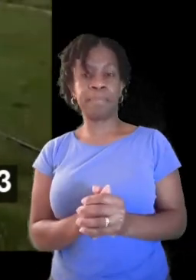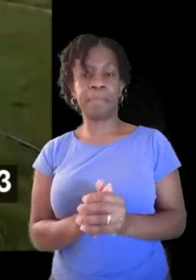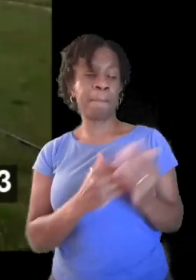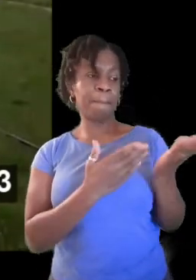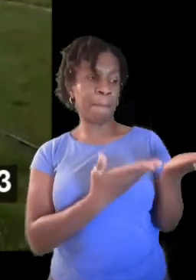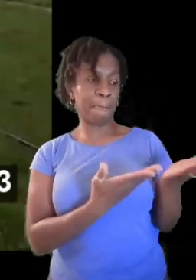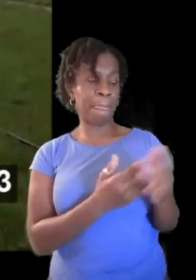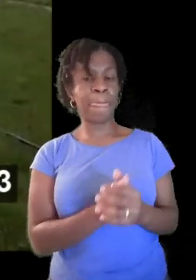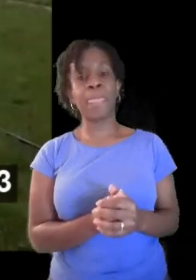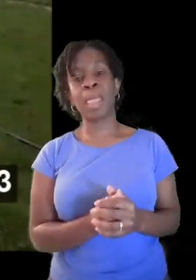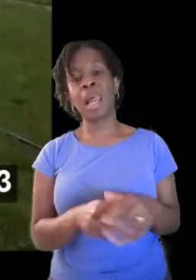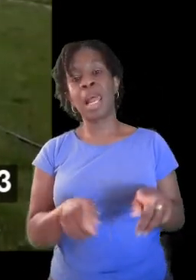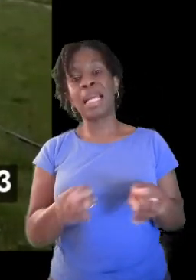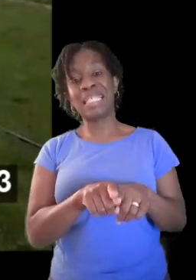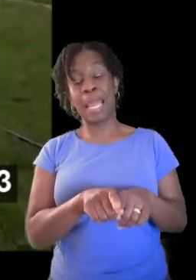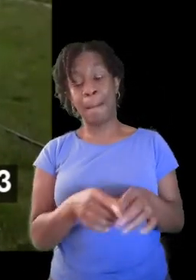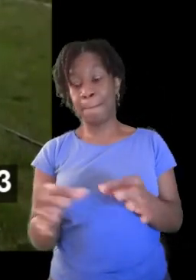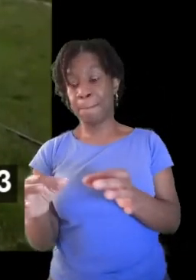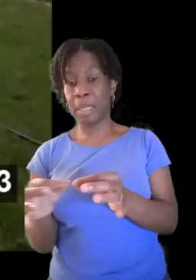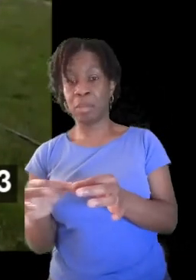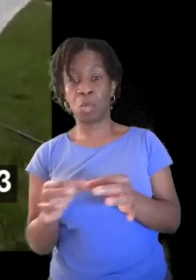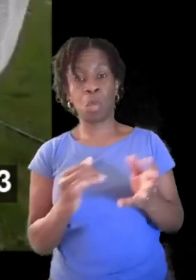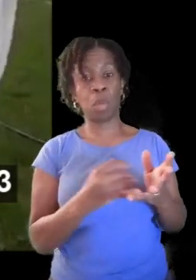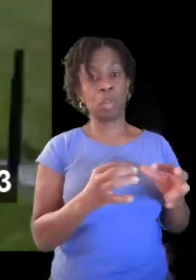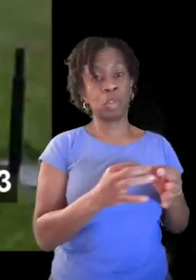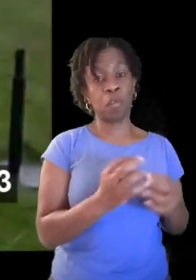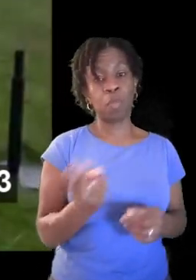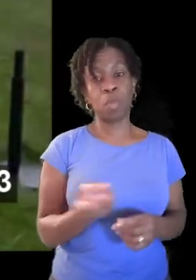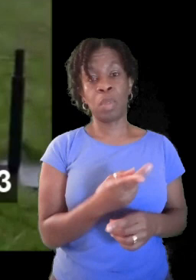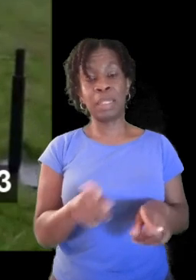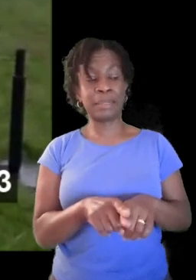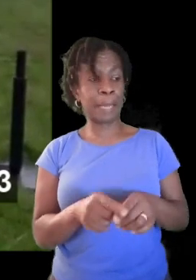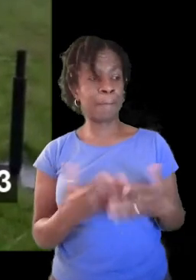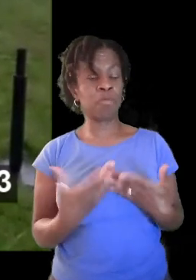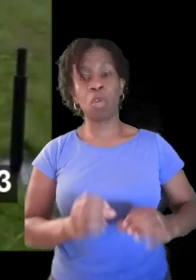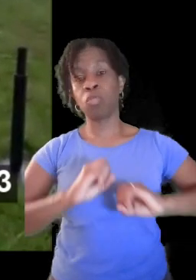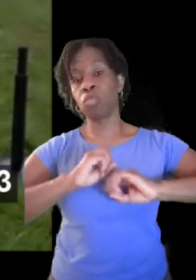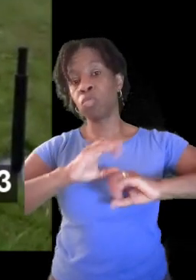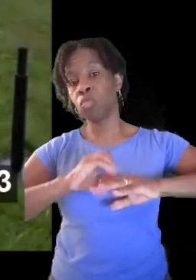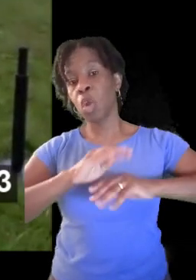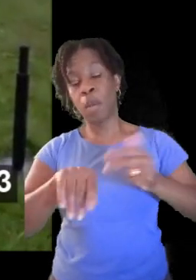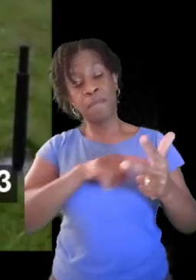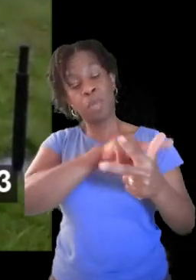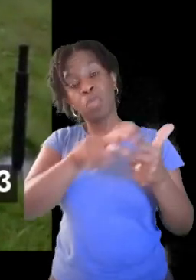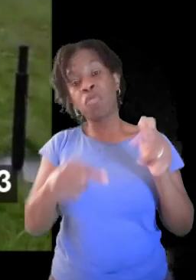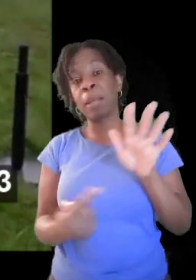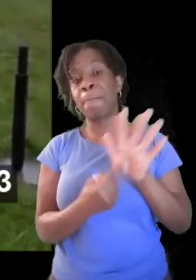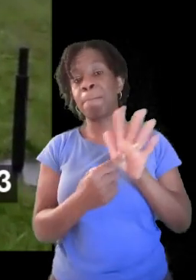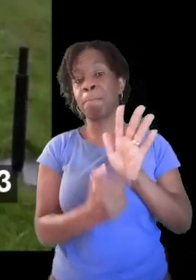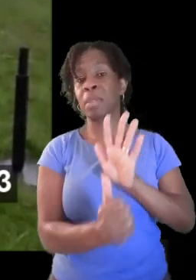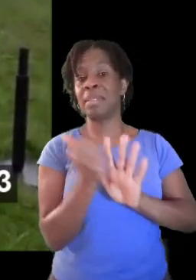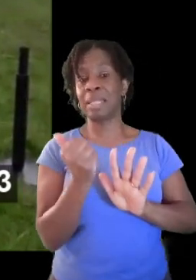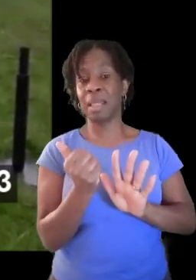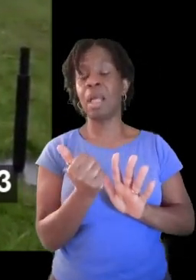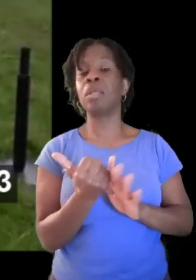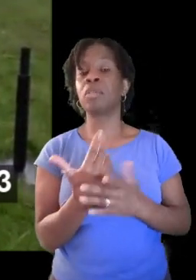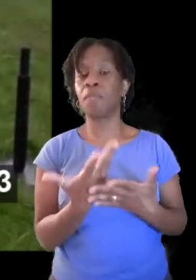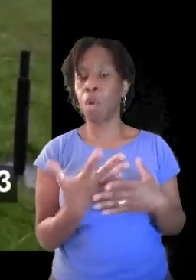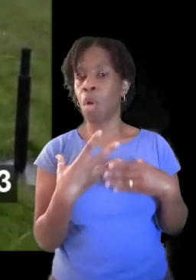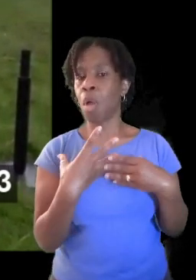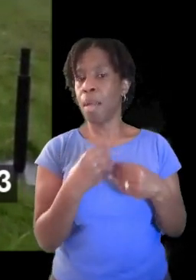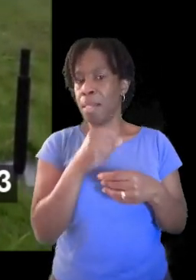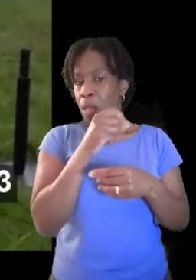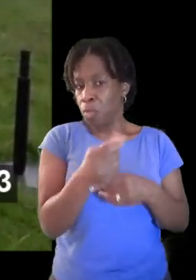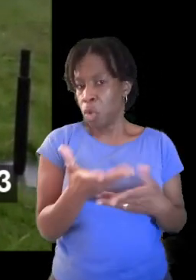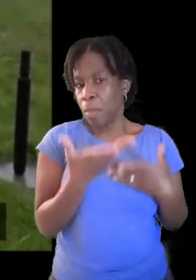Okay? It is the same in baseball. So we've talked about 3 key skills that will help you